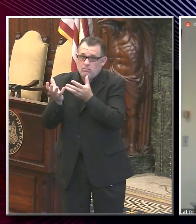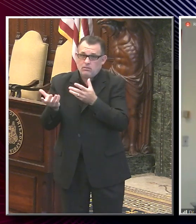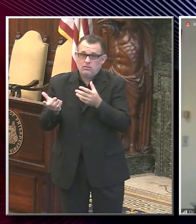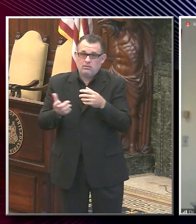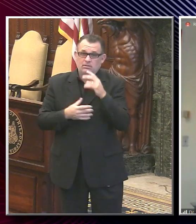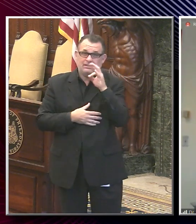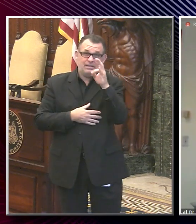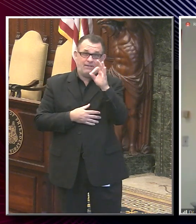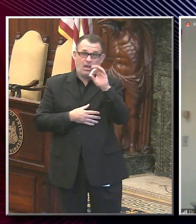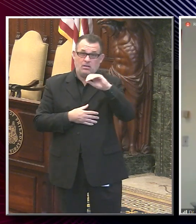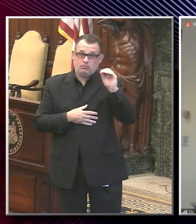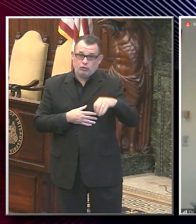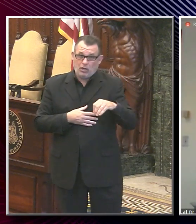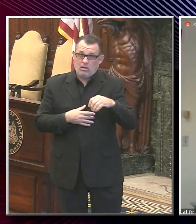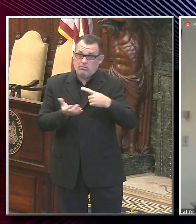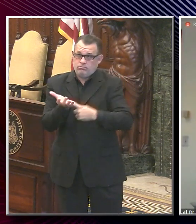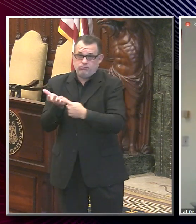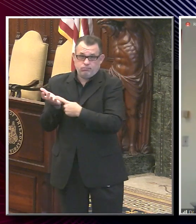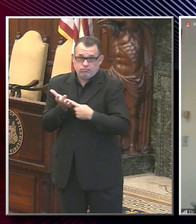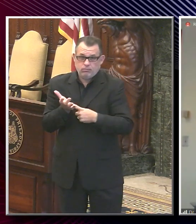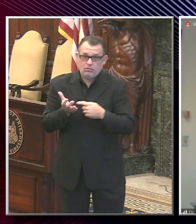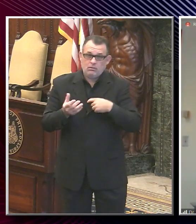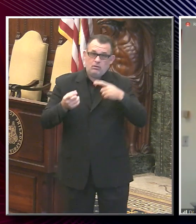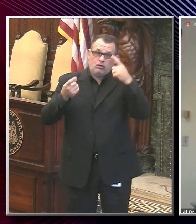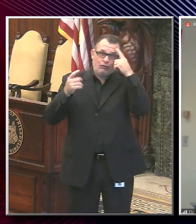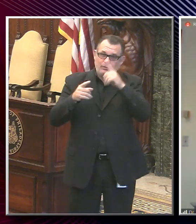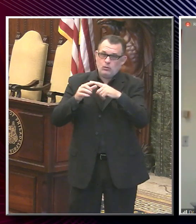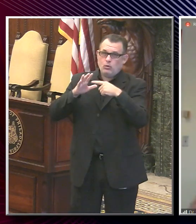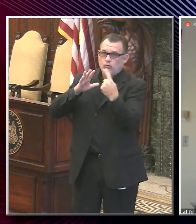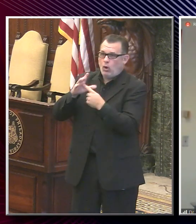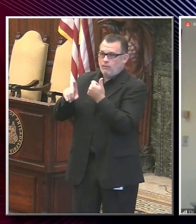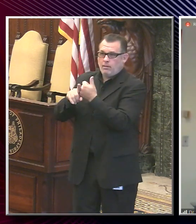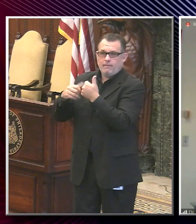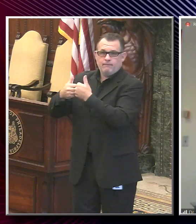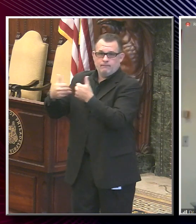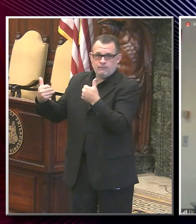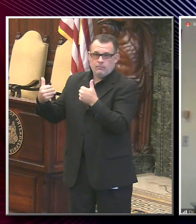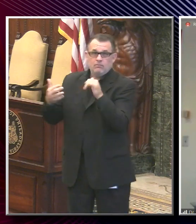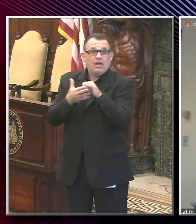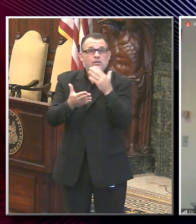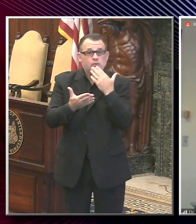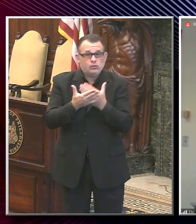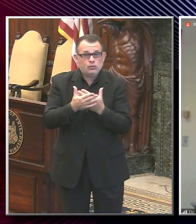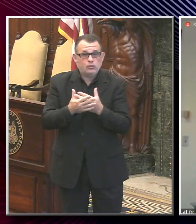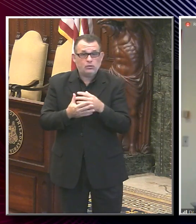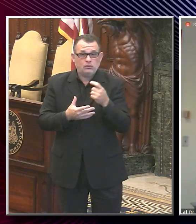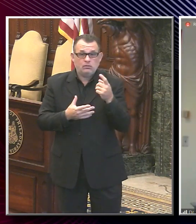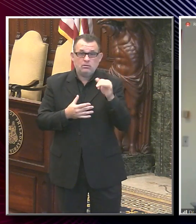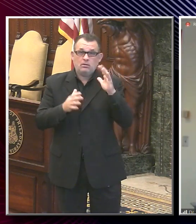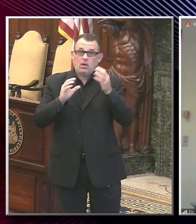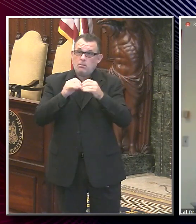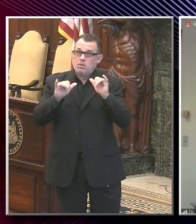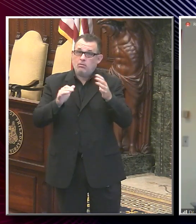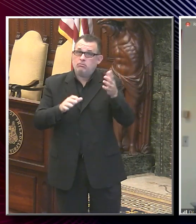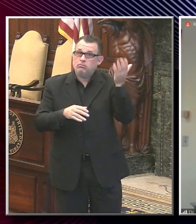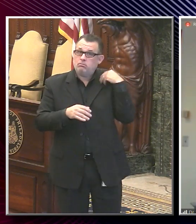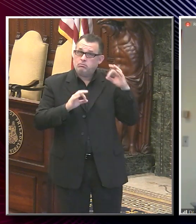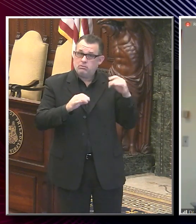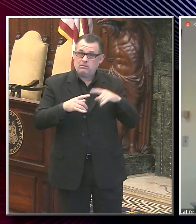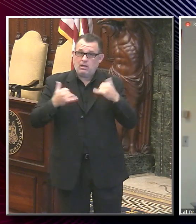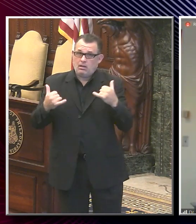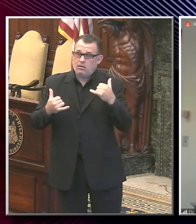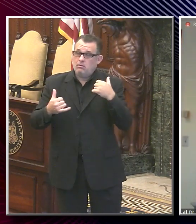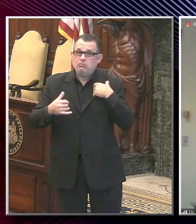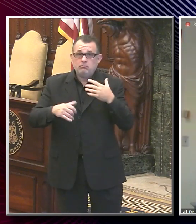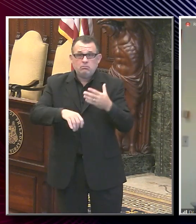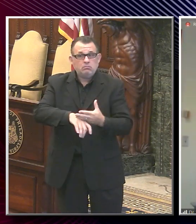79% who then agreed to quarantine. And that's a higher number than we've seen before. So all those numbers are better than we were at before. Now, contact tracing helps